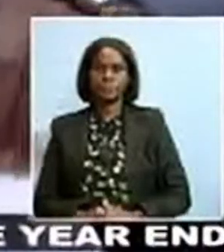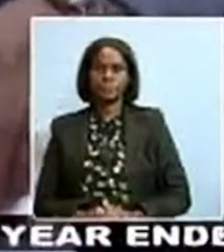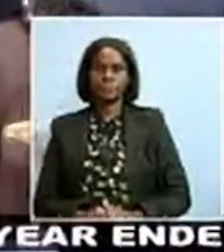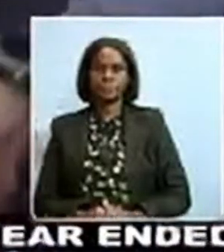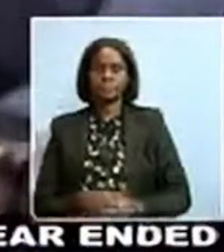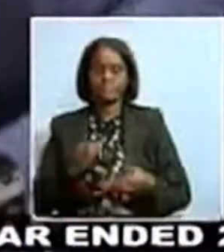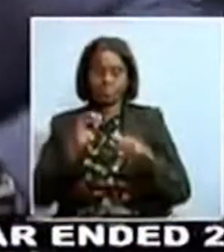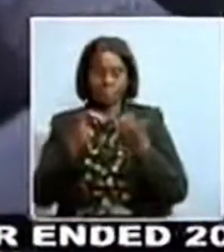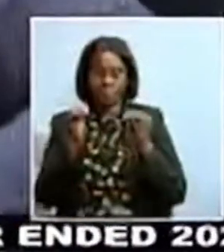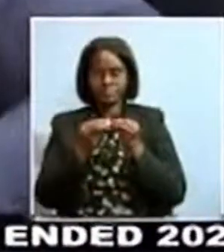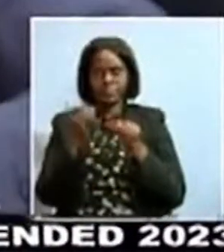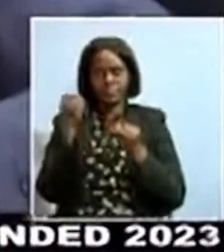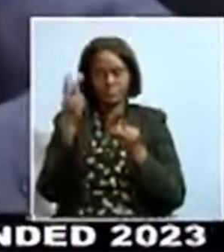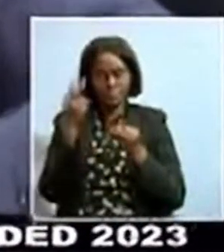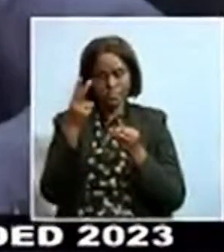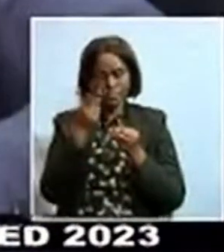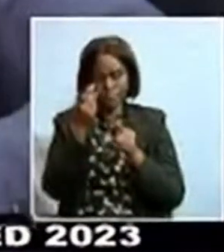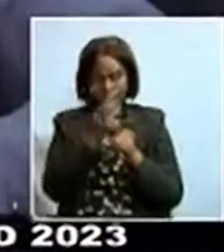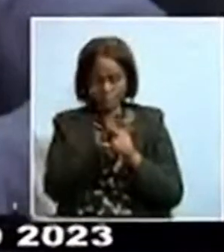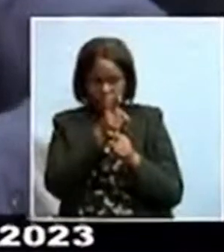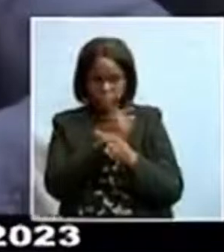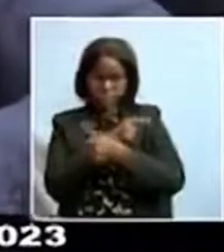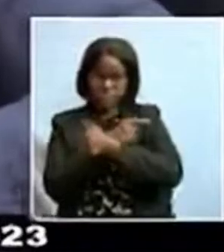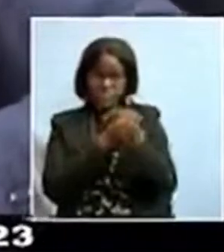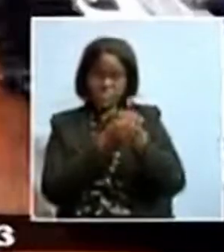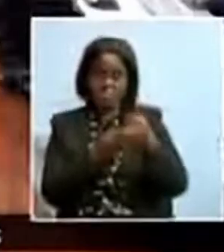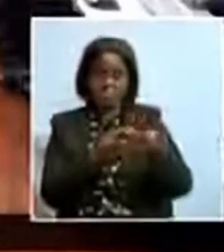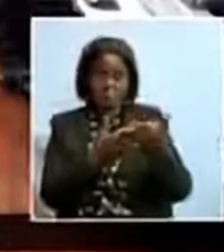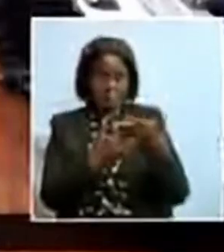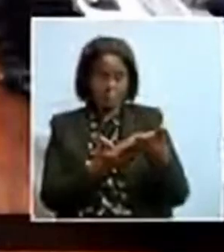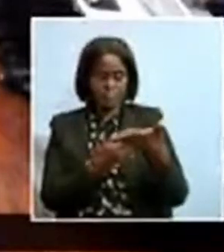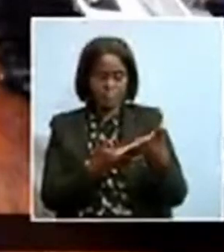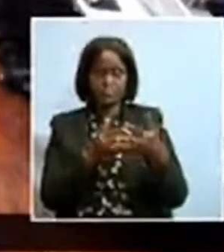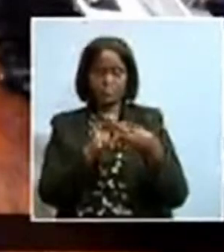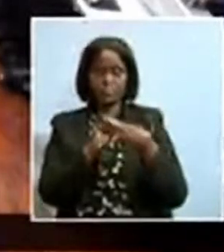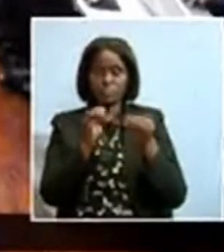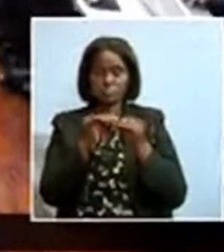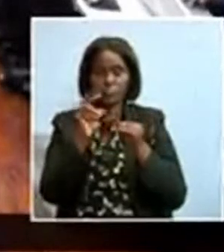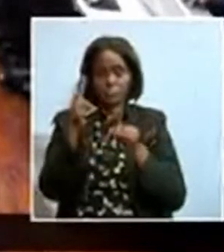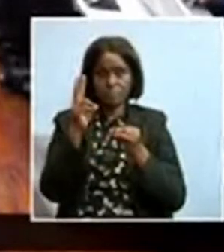Appendix 12 is from the other document marked document 2.